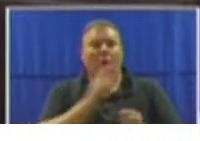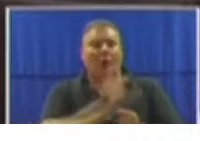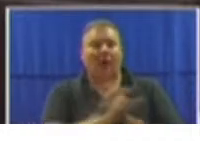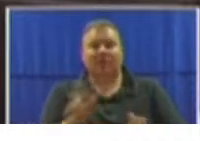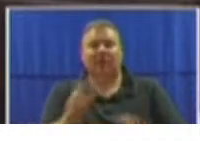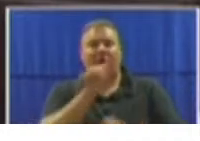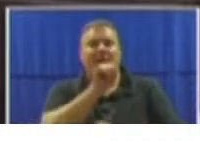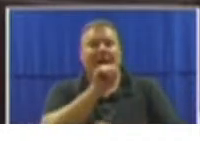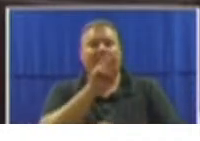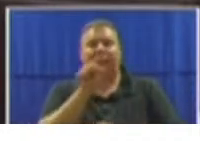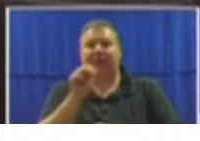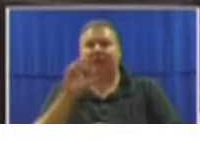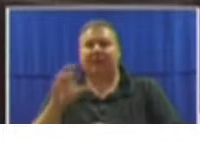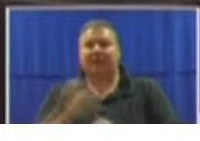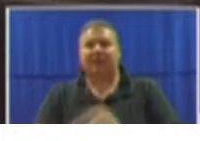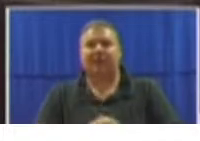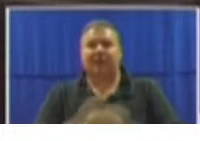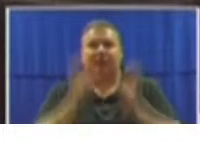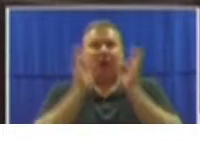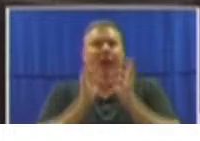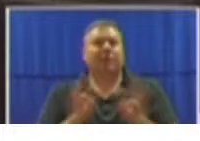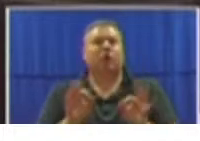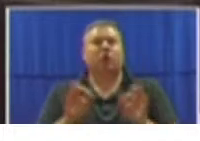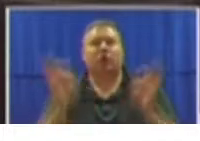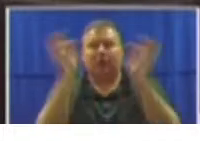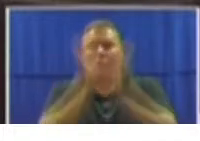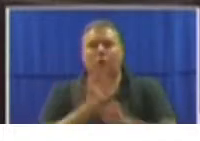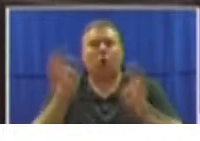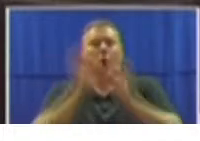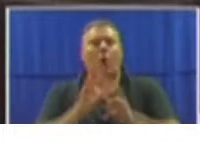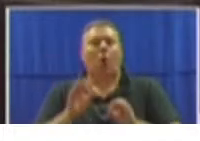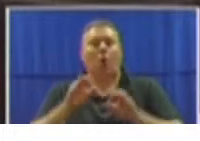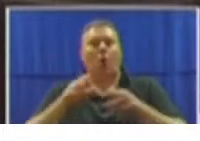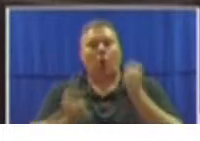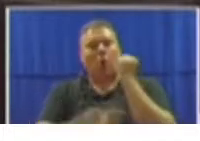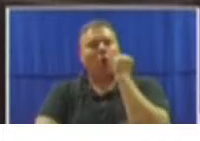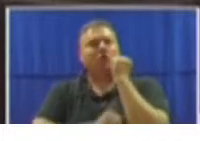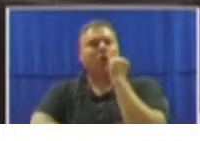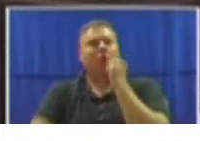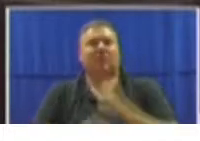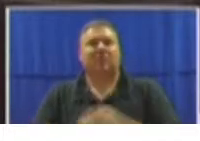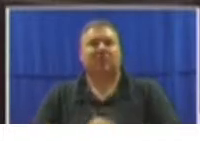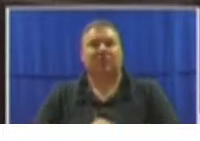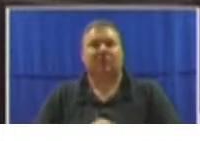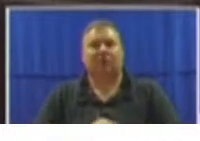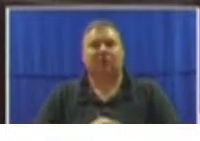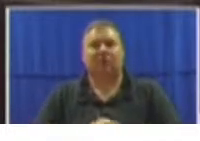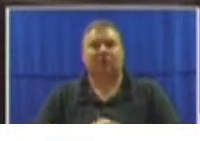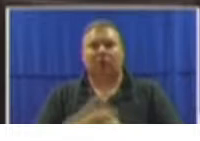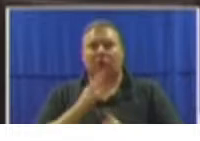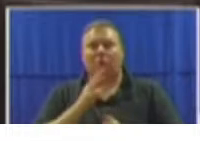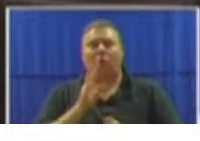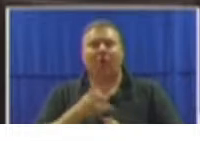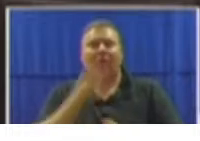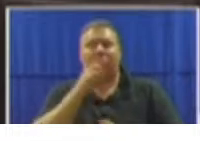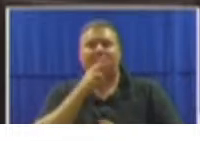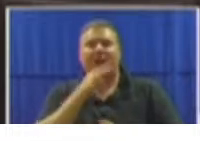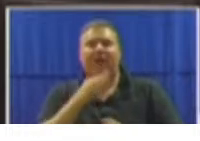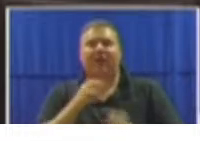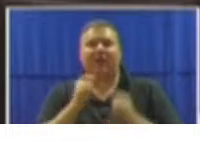for absolutely no consequences. And this would have been funny had it not been